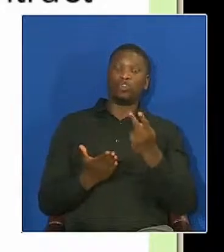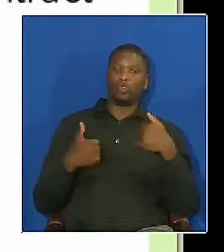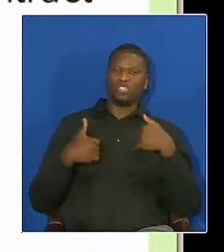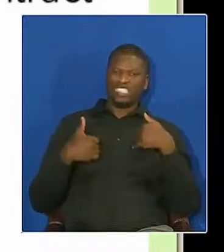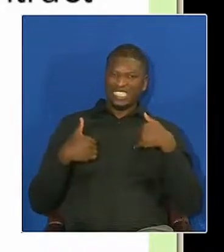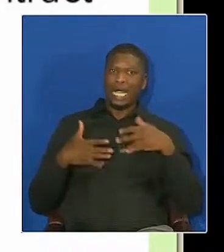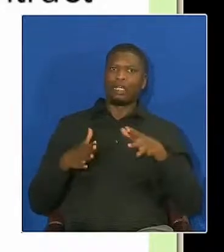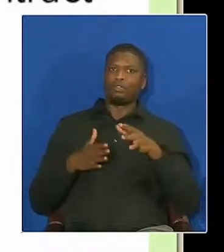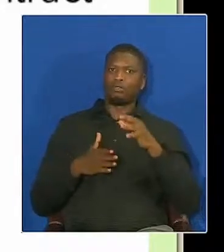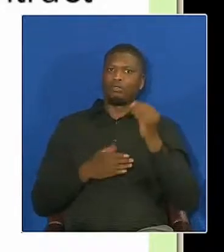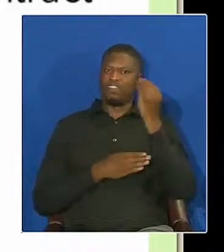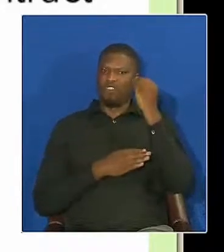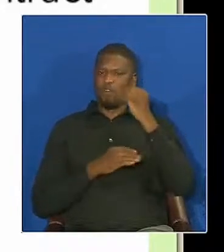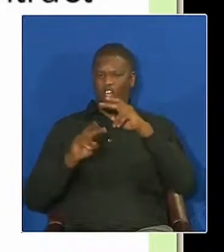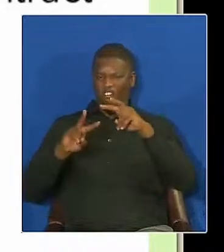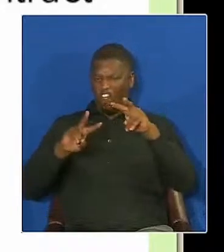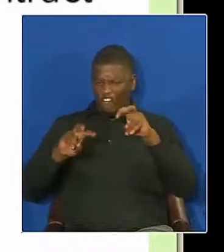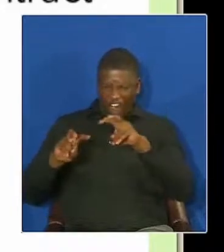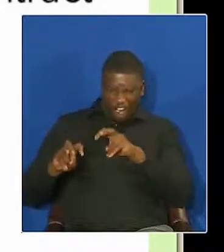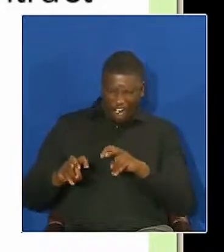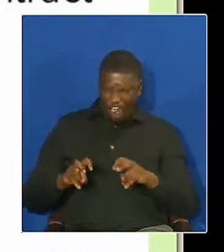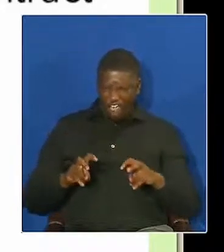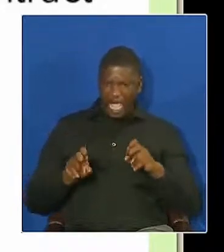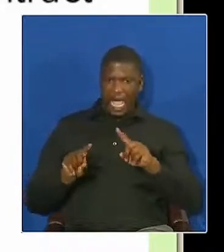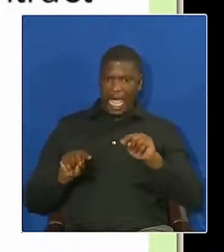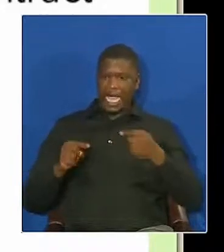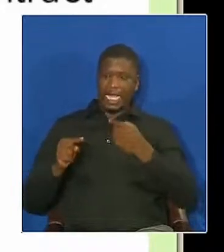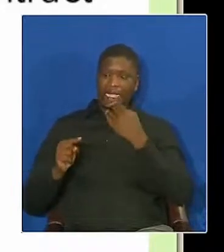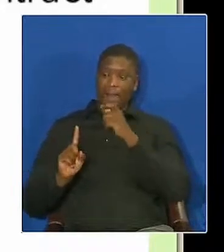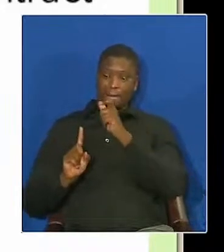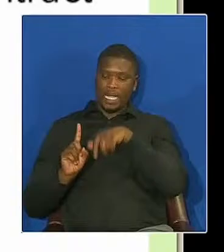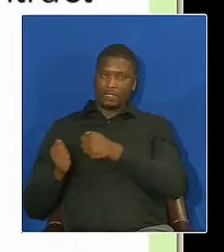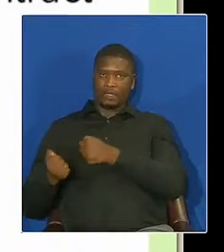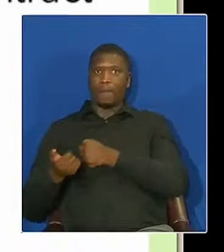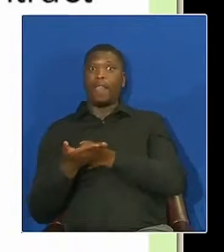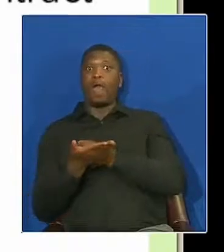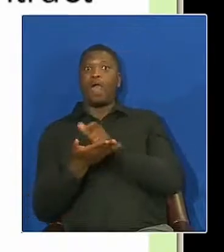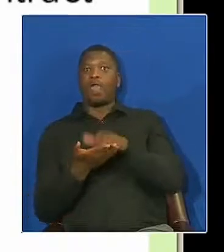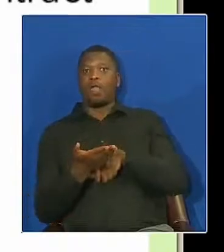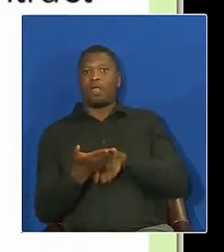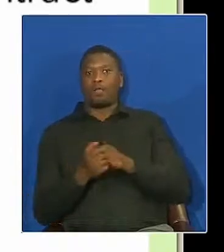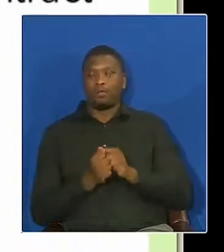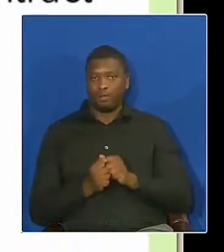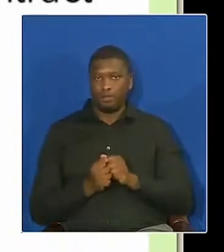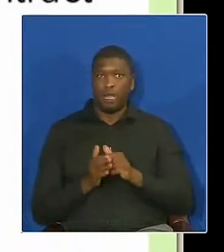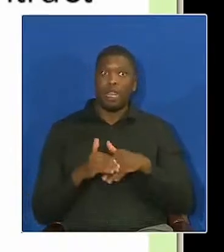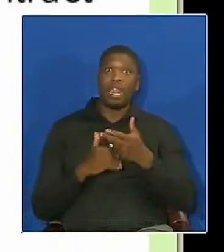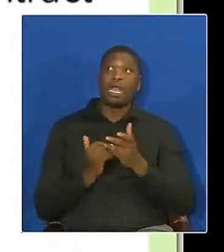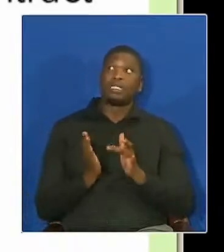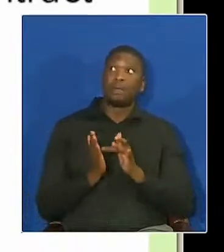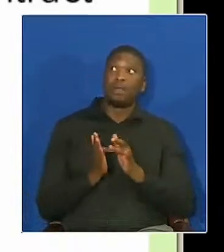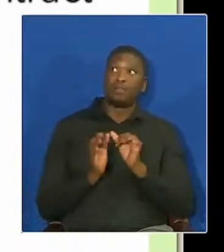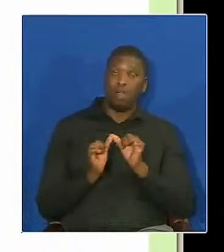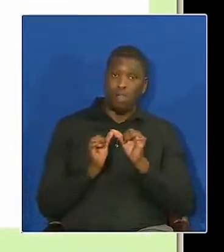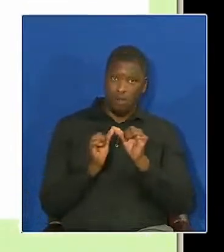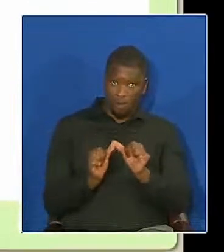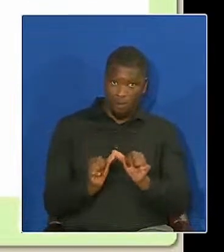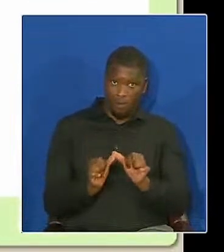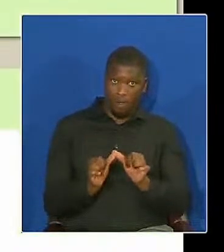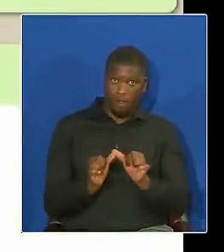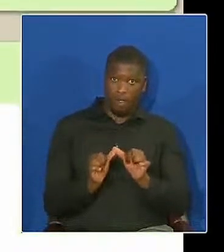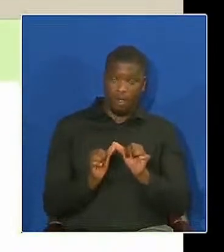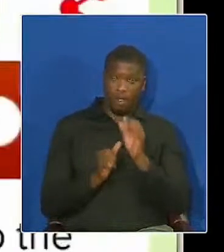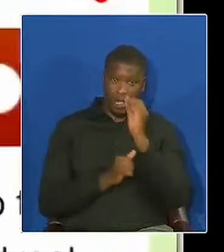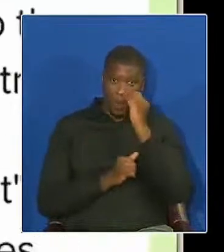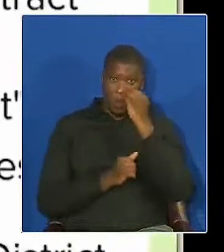forensic investigation against the supplier. On the next page, continuation of that